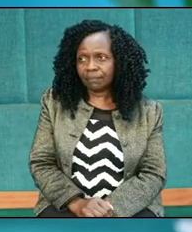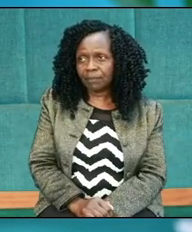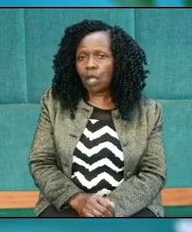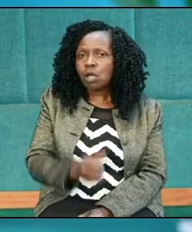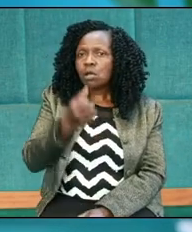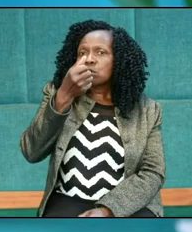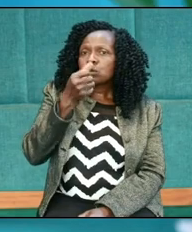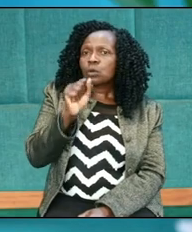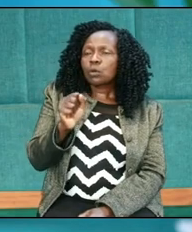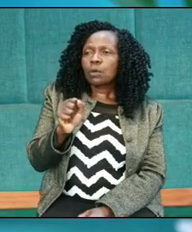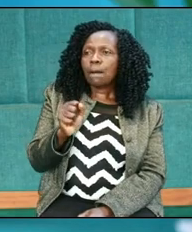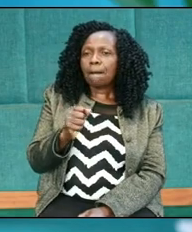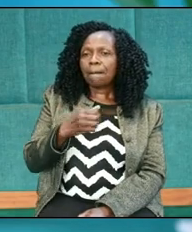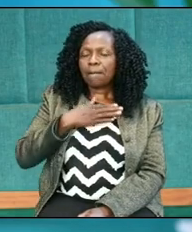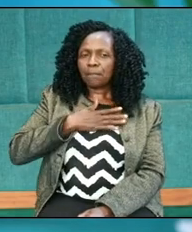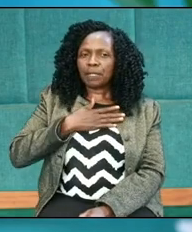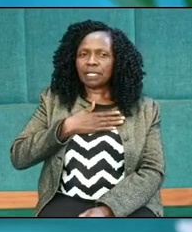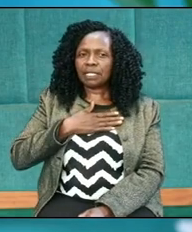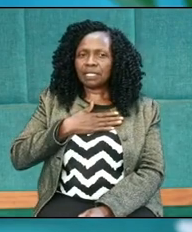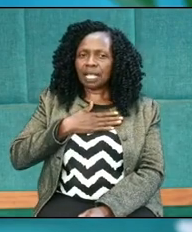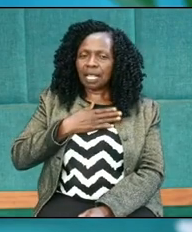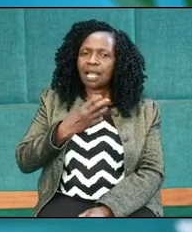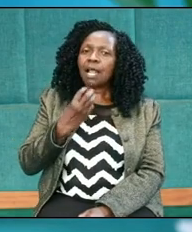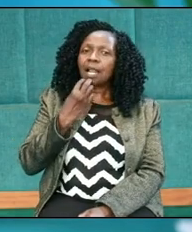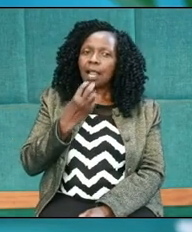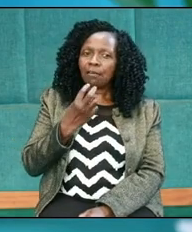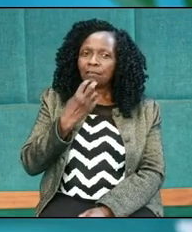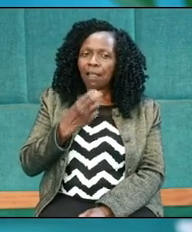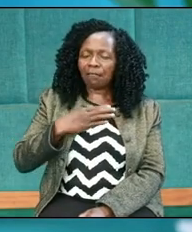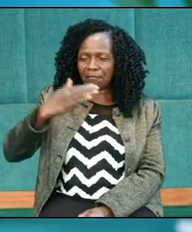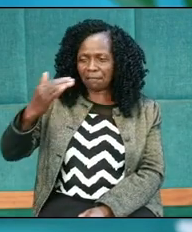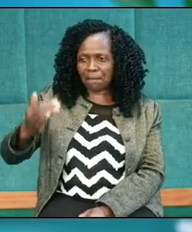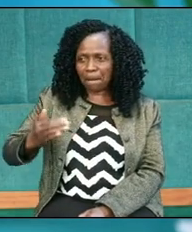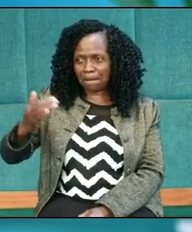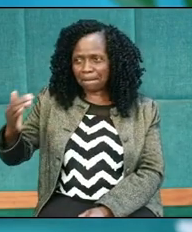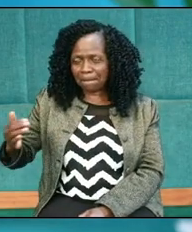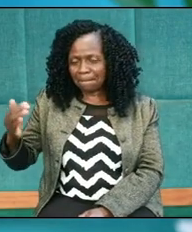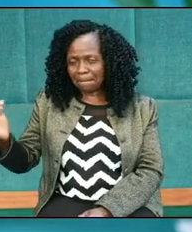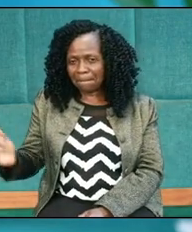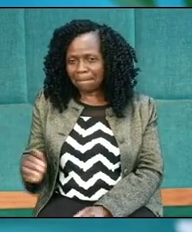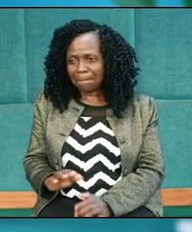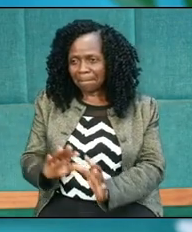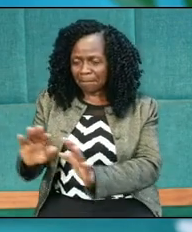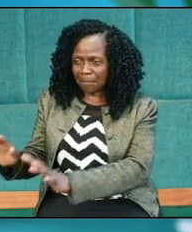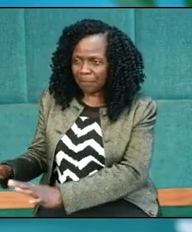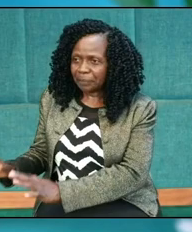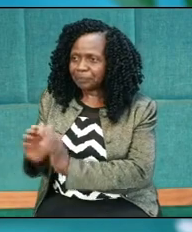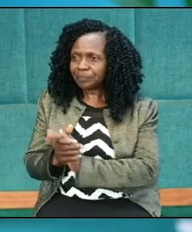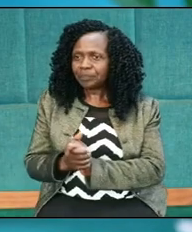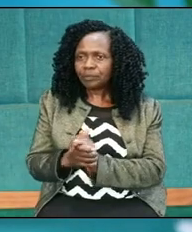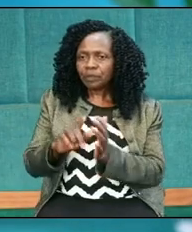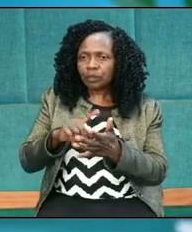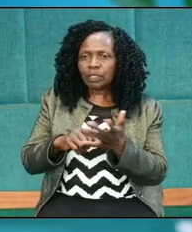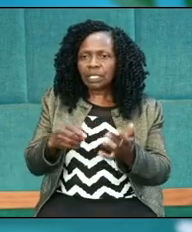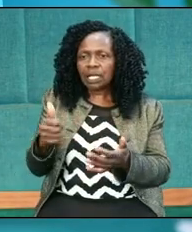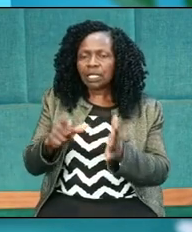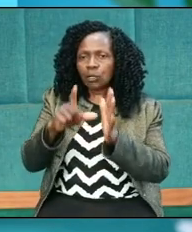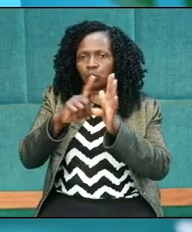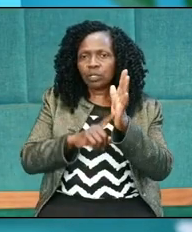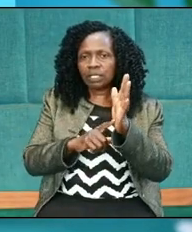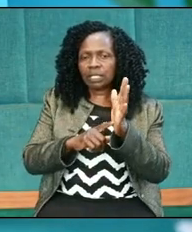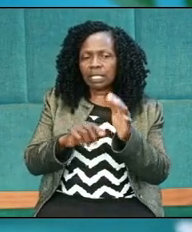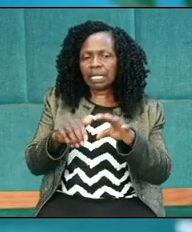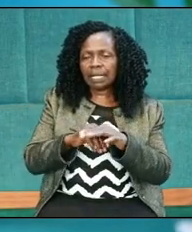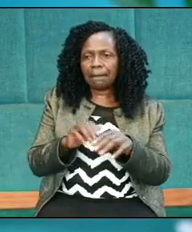And therefore, please laugh often. What is the other rule in terms of maintaining